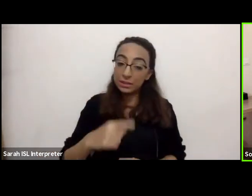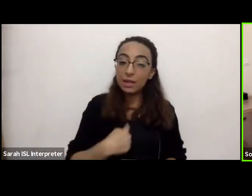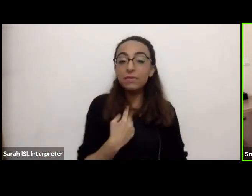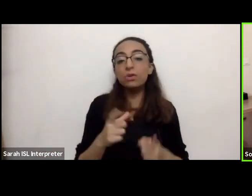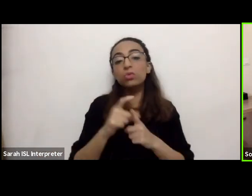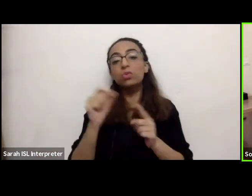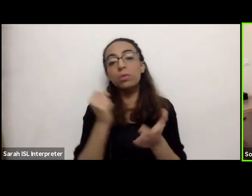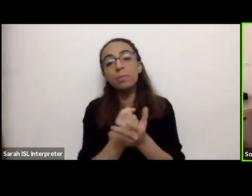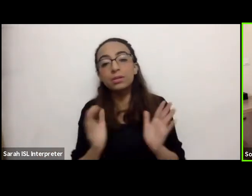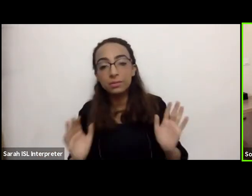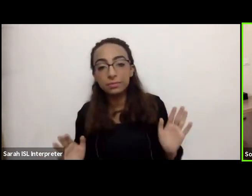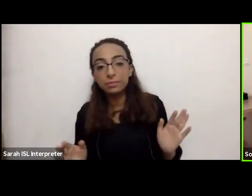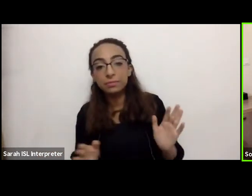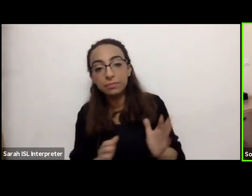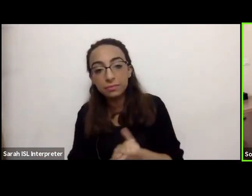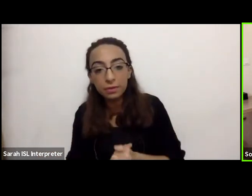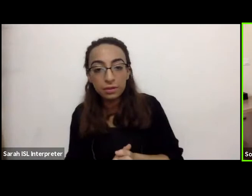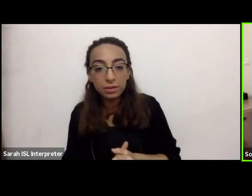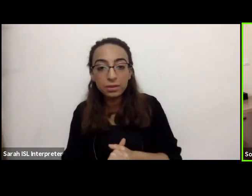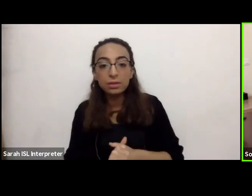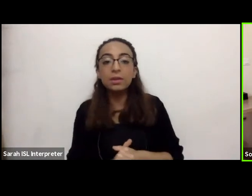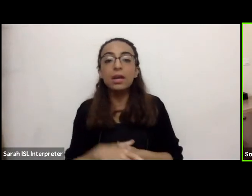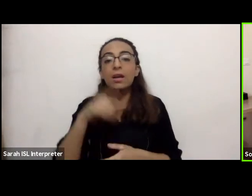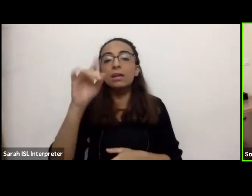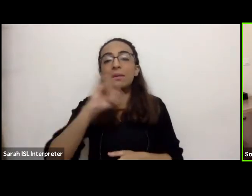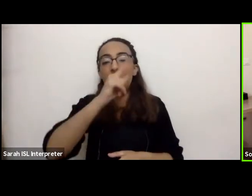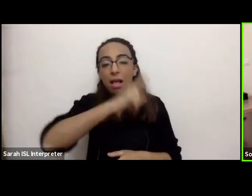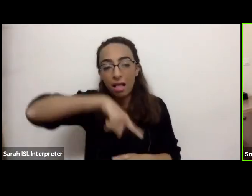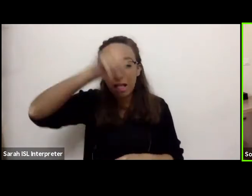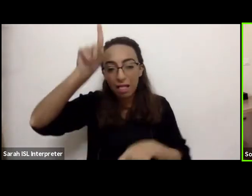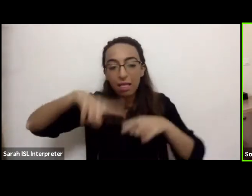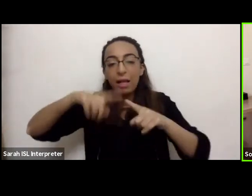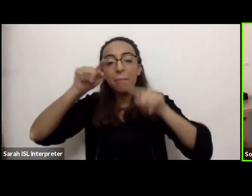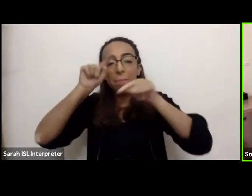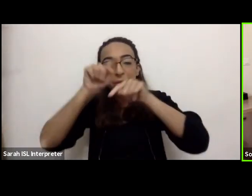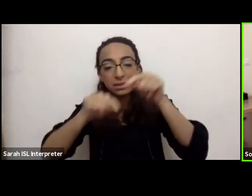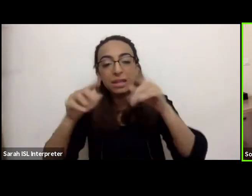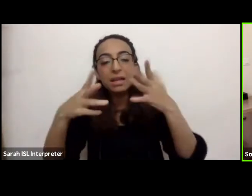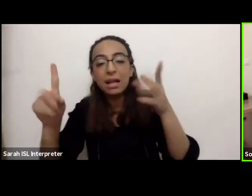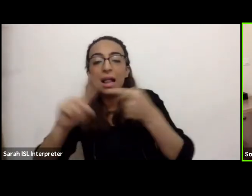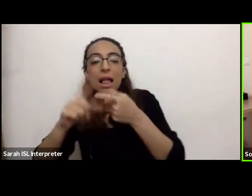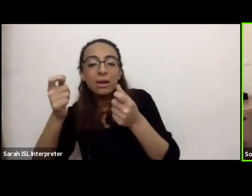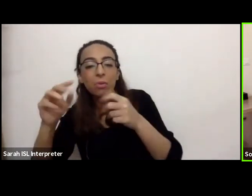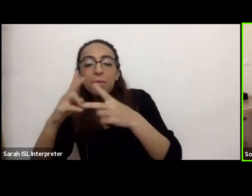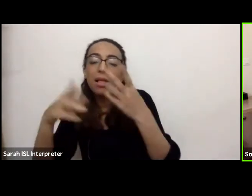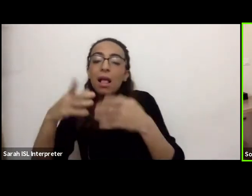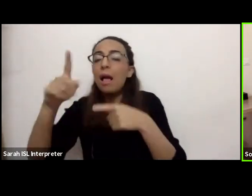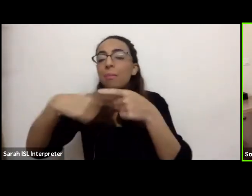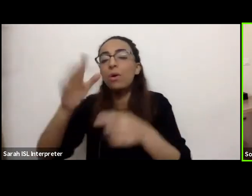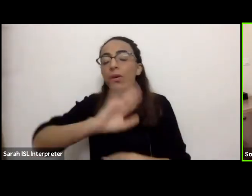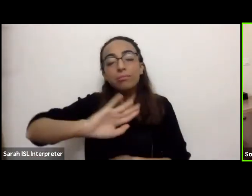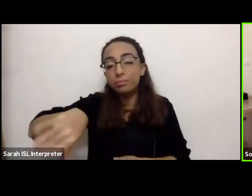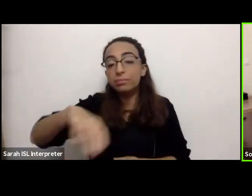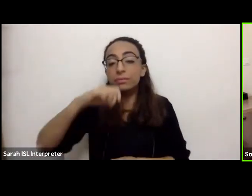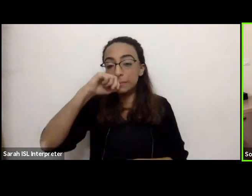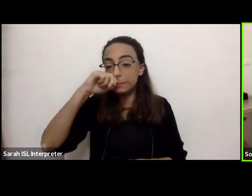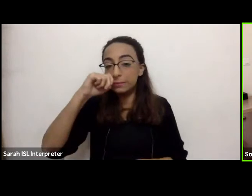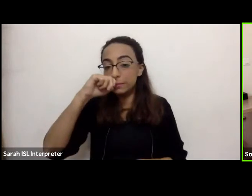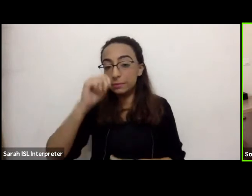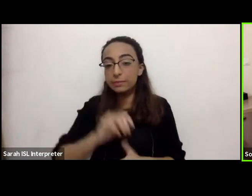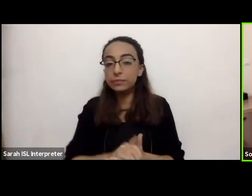people talk about the U curve, V curve, and whatever that may happen to the economy. But what has